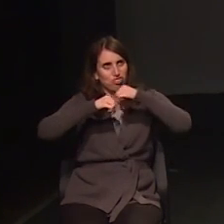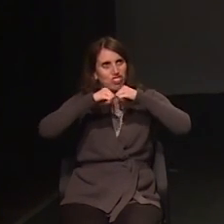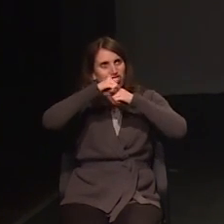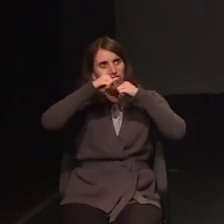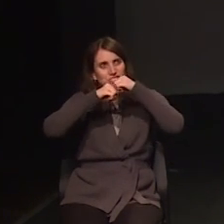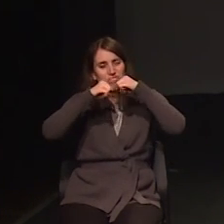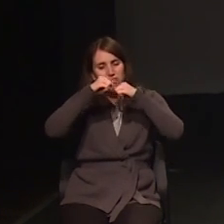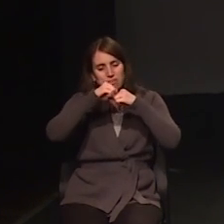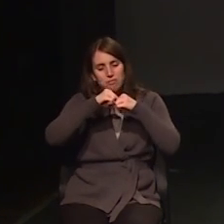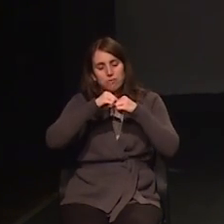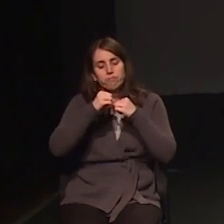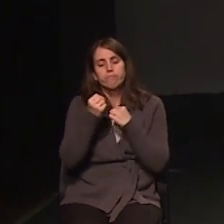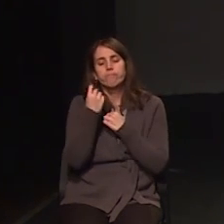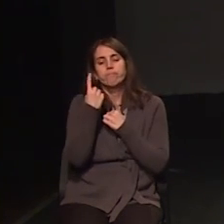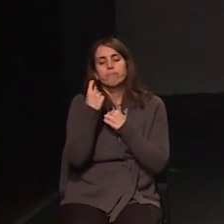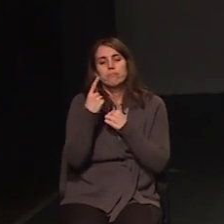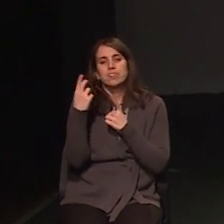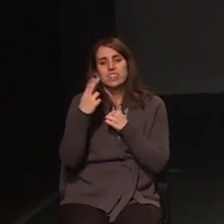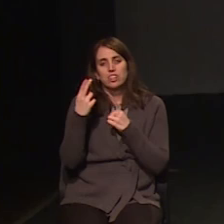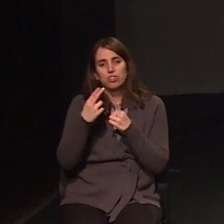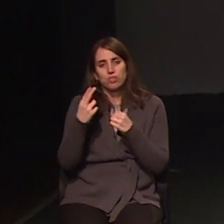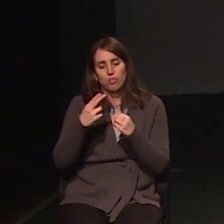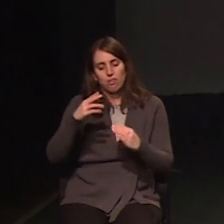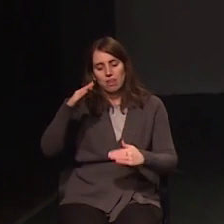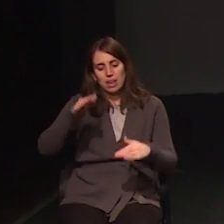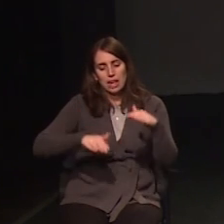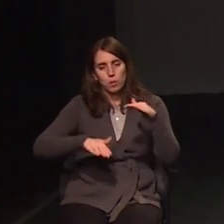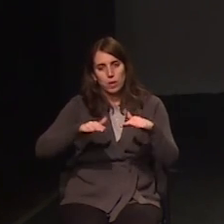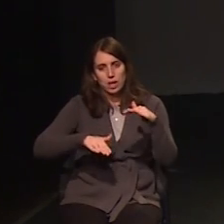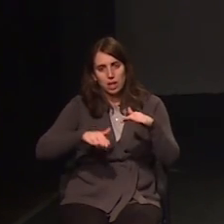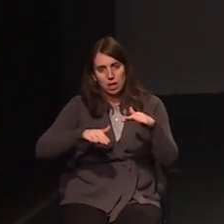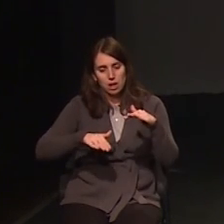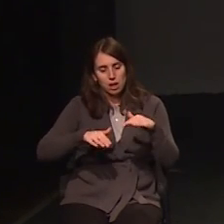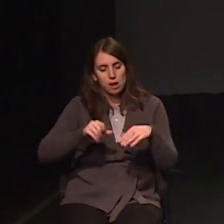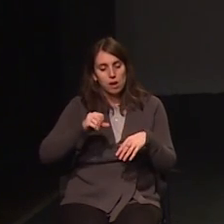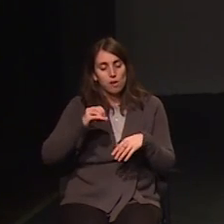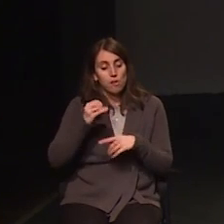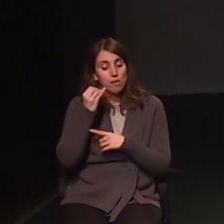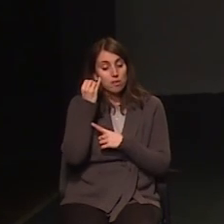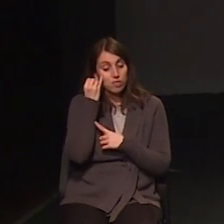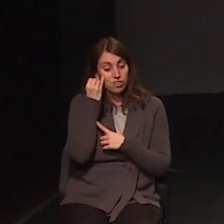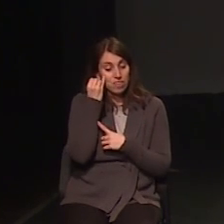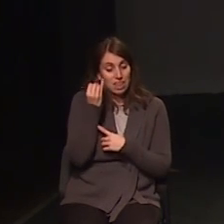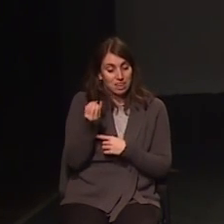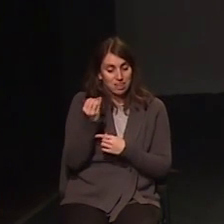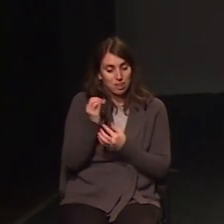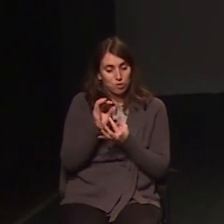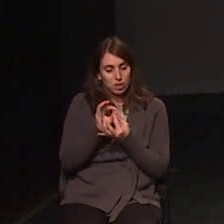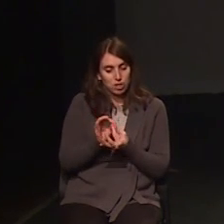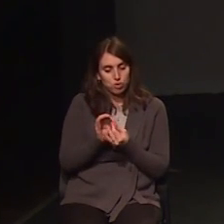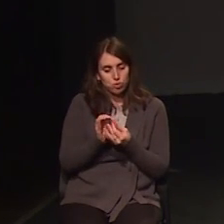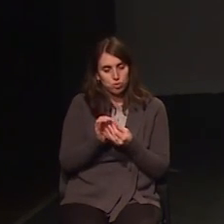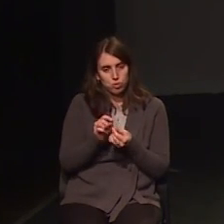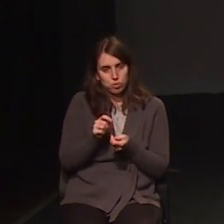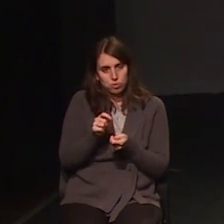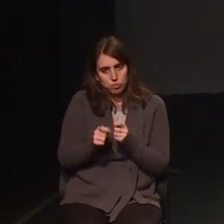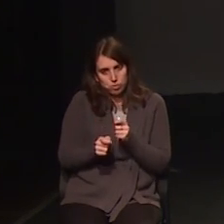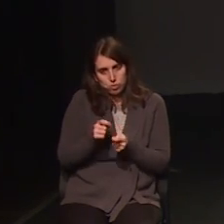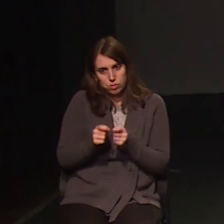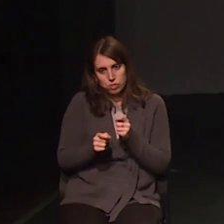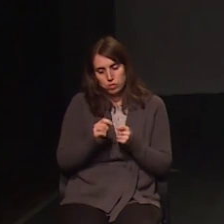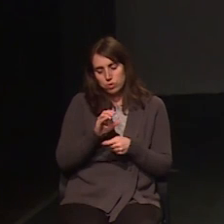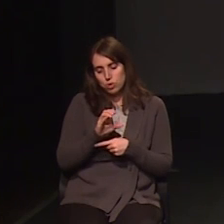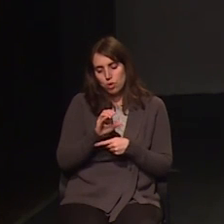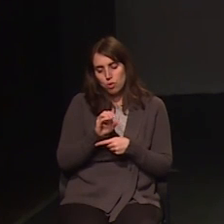historic inequities in funding. So what's embedded there is the notion of corrective action. So not just starting from where we are,